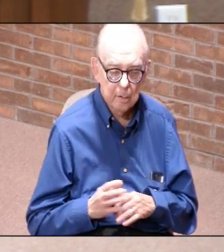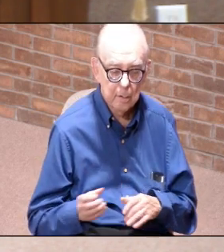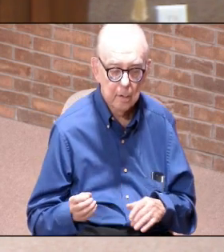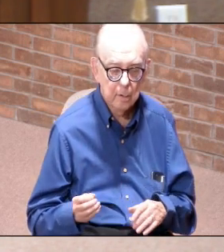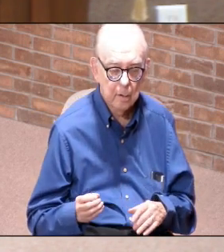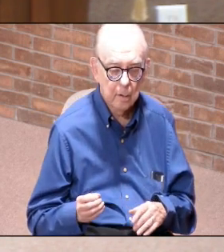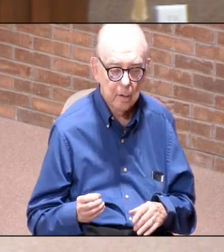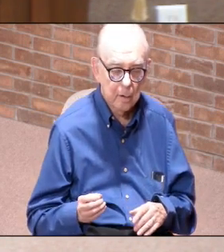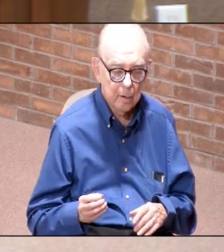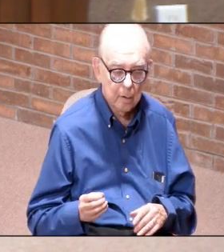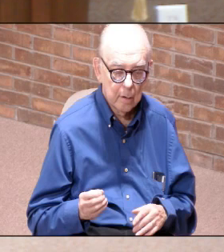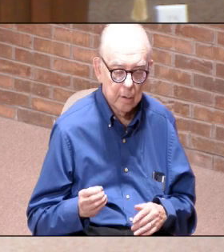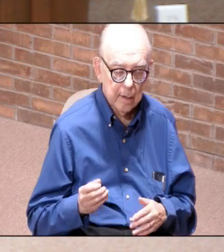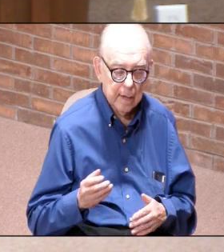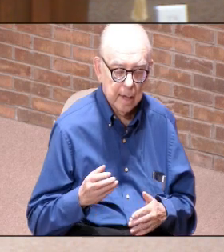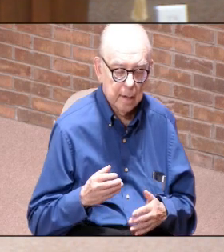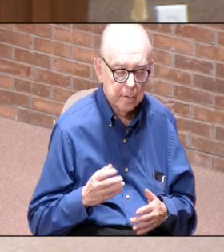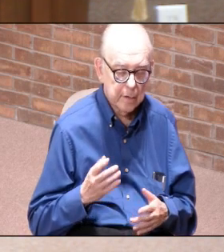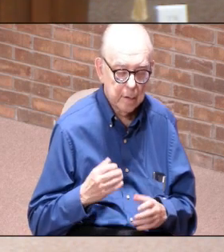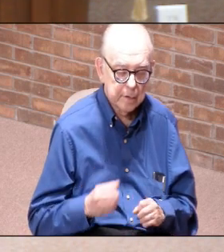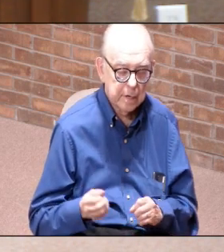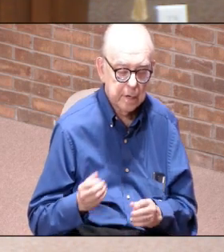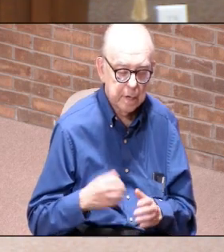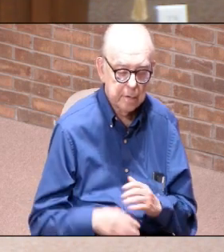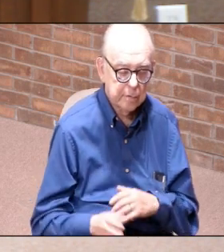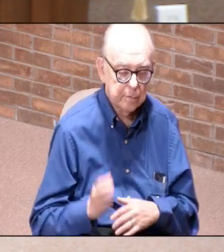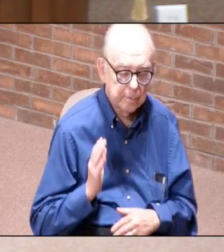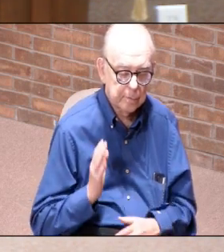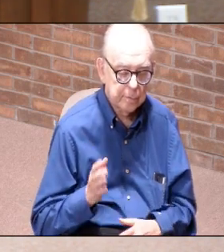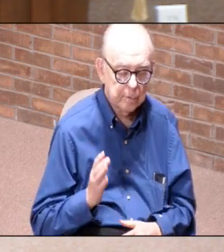And as I'm getting into the sermon,